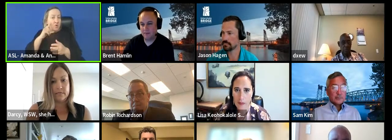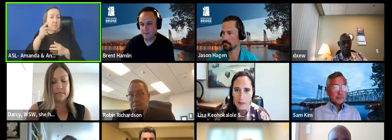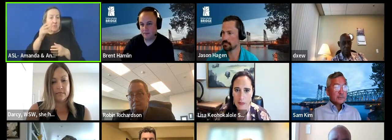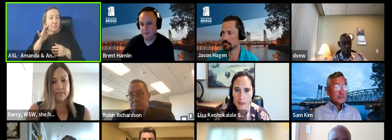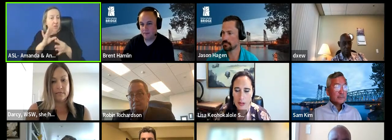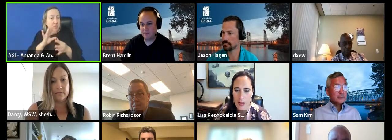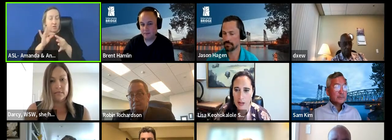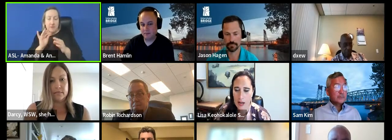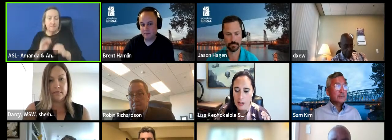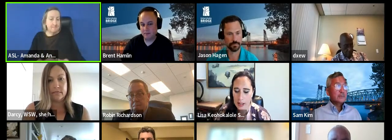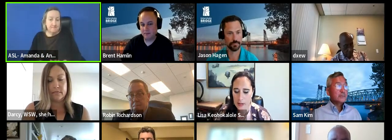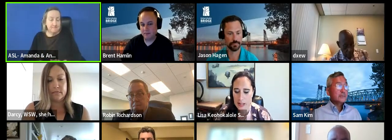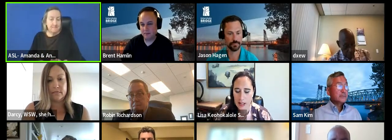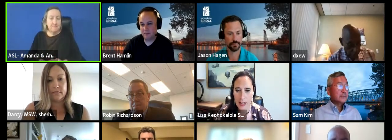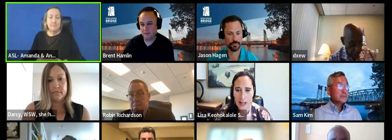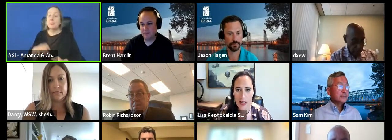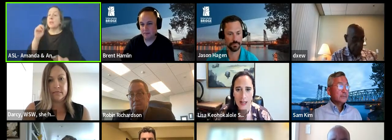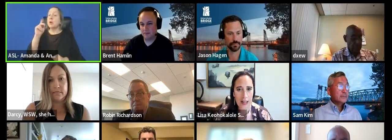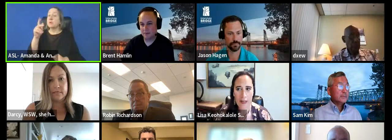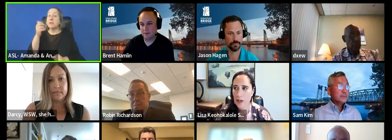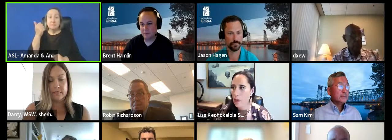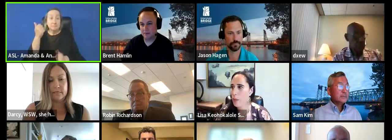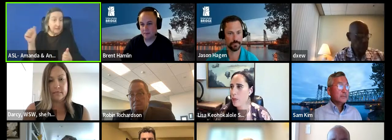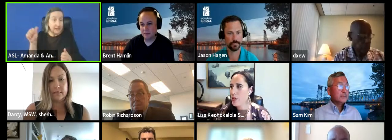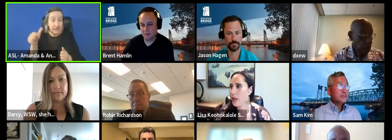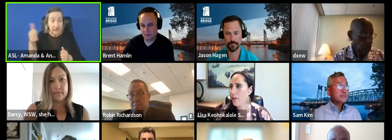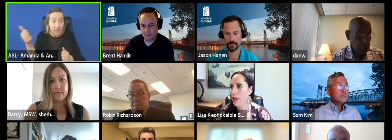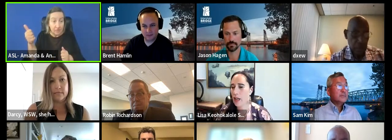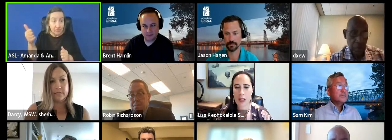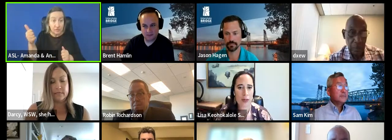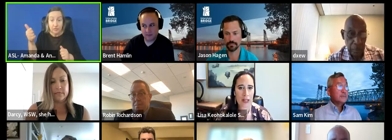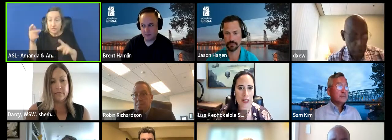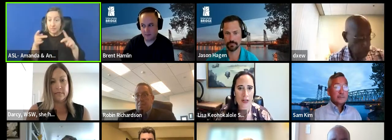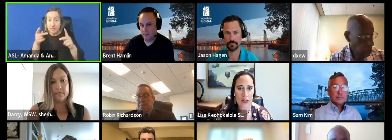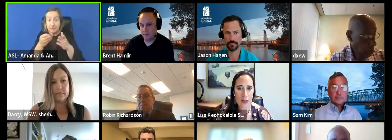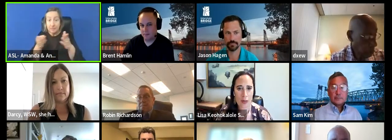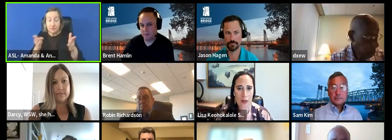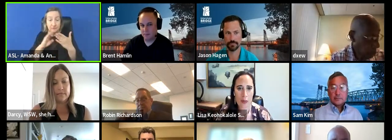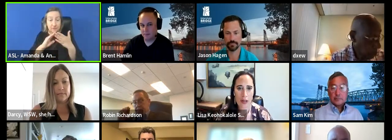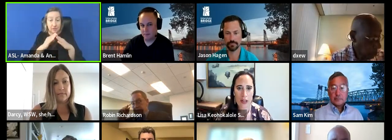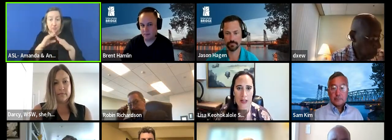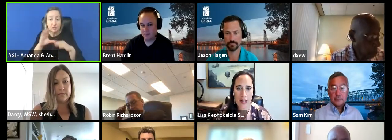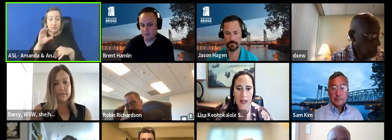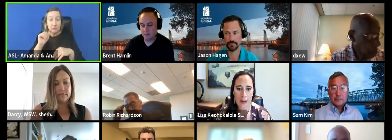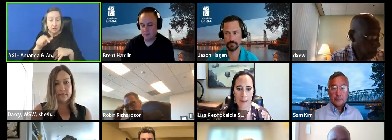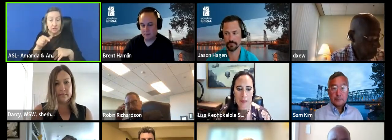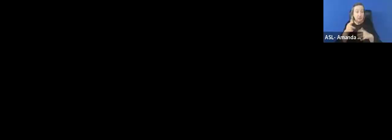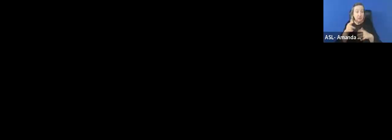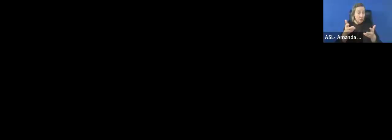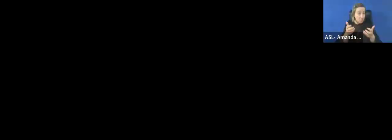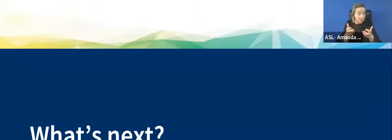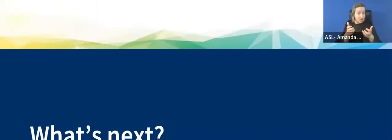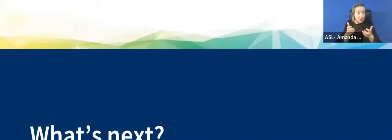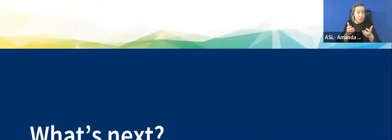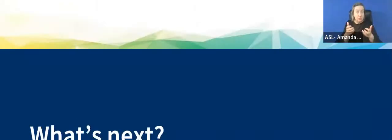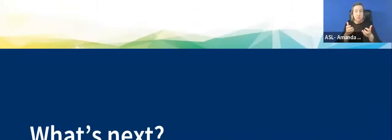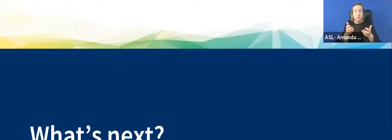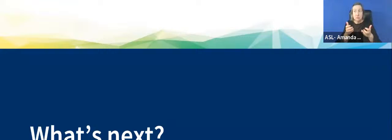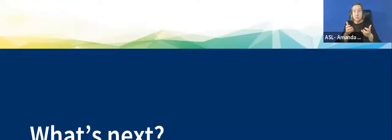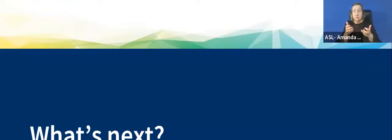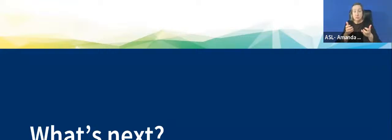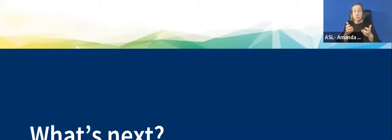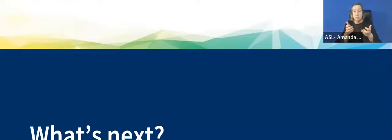Okay. All right. Was there any other members of the community advisory group that wanted